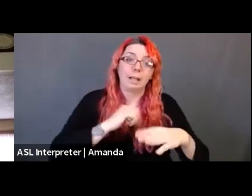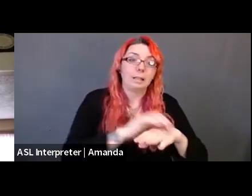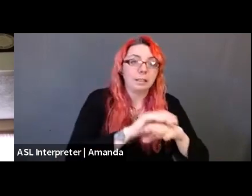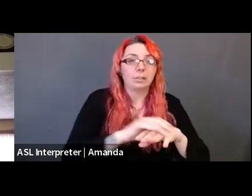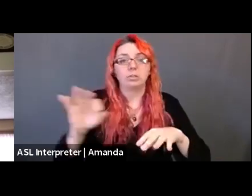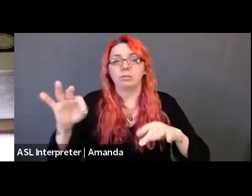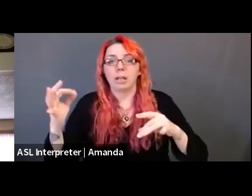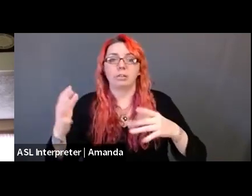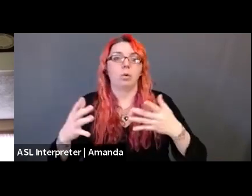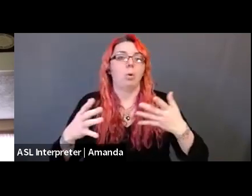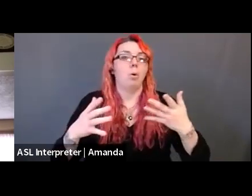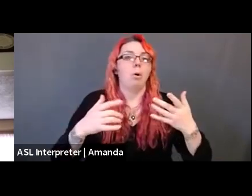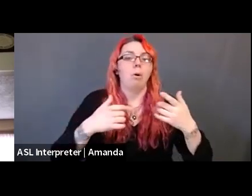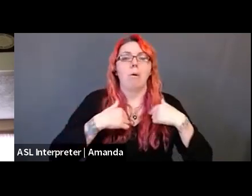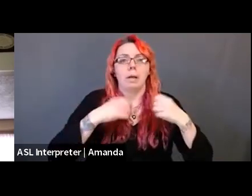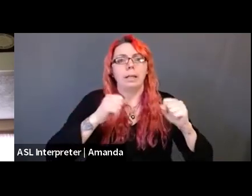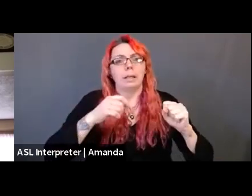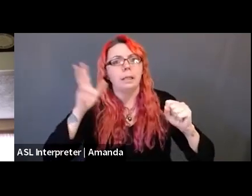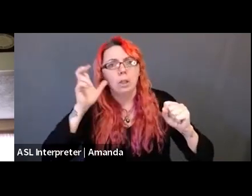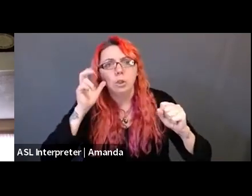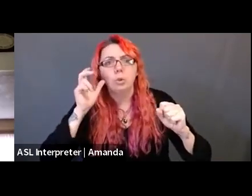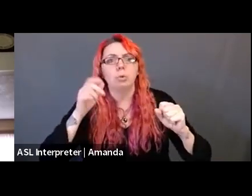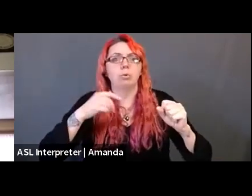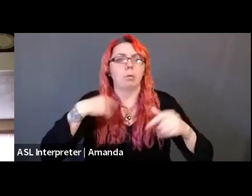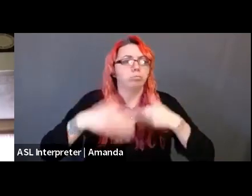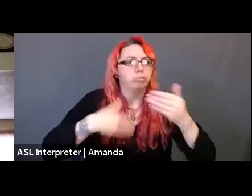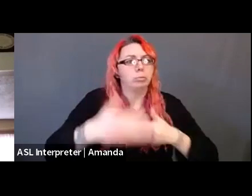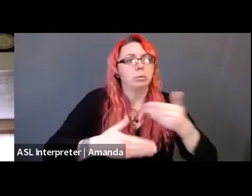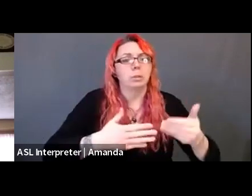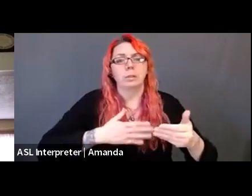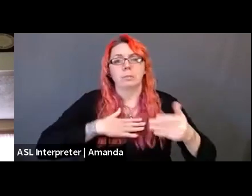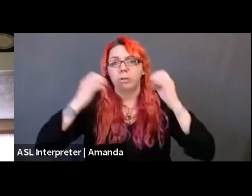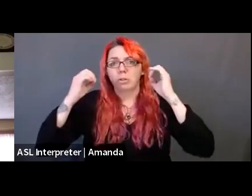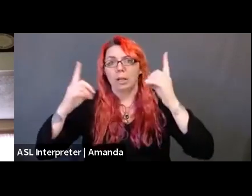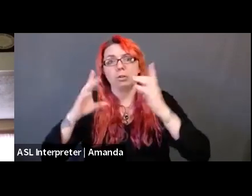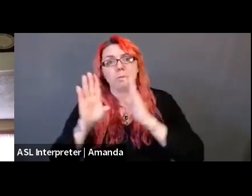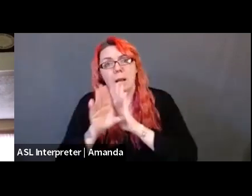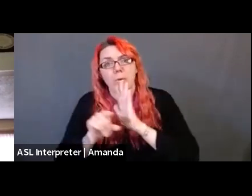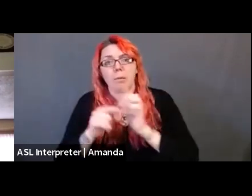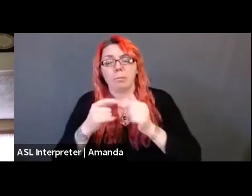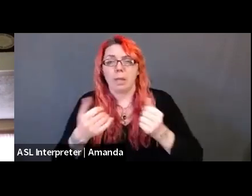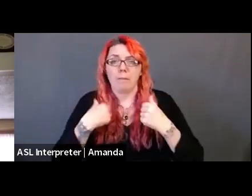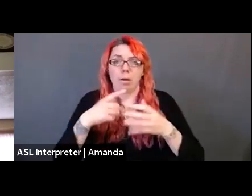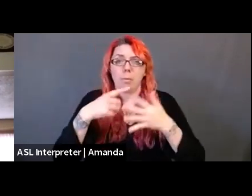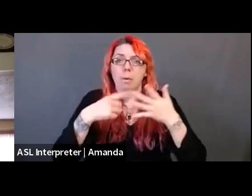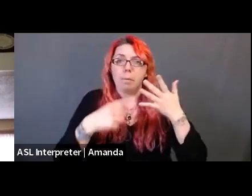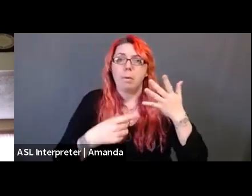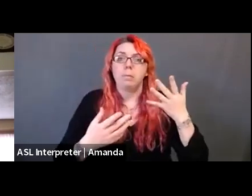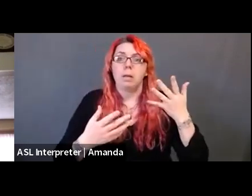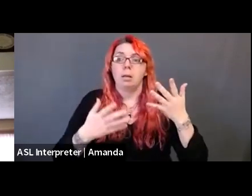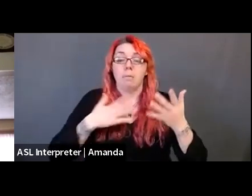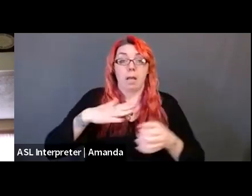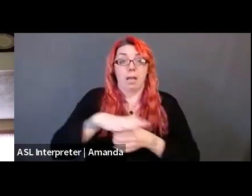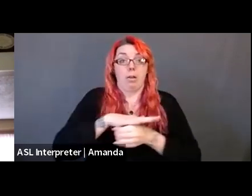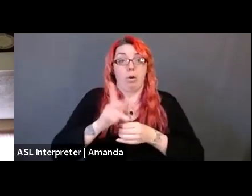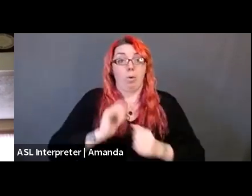navigation of society, and my educational status. And frankly, even the region of the country that I live in that has many resource